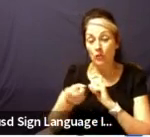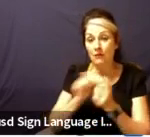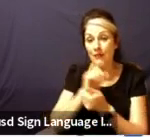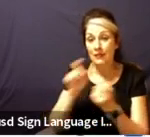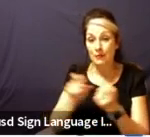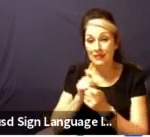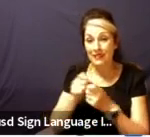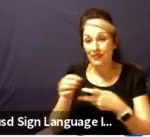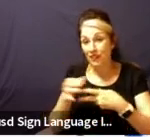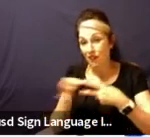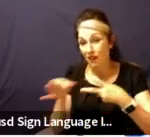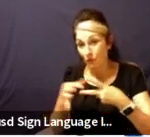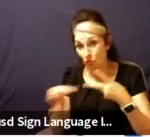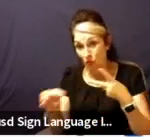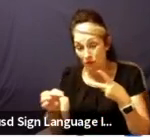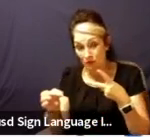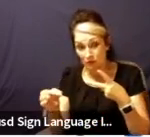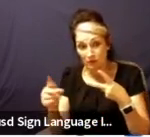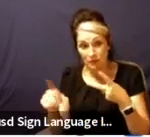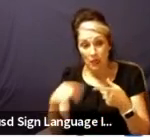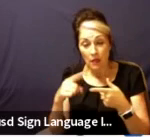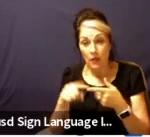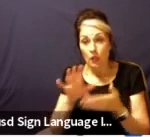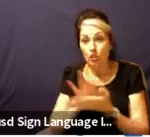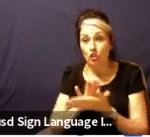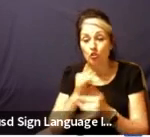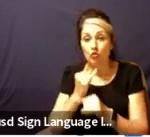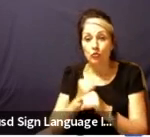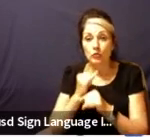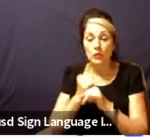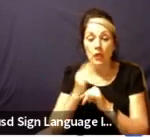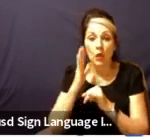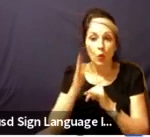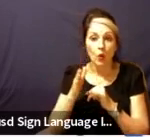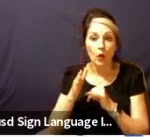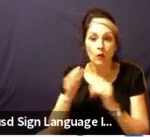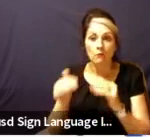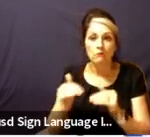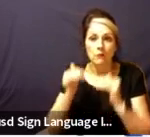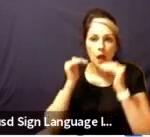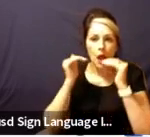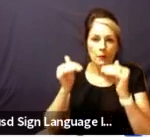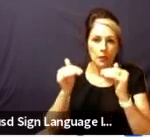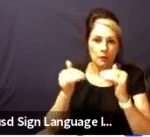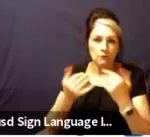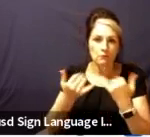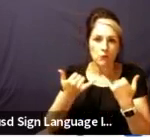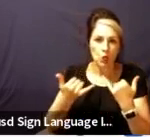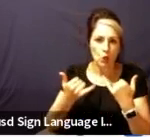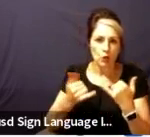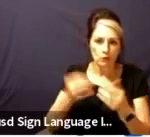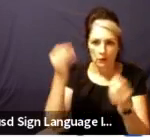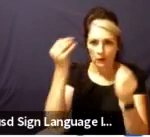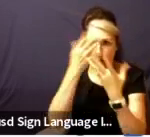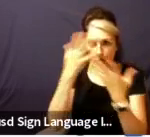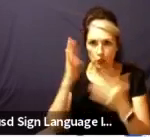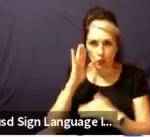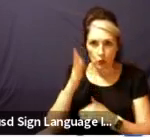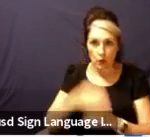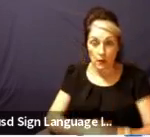particular option. And then the school site will then update that information.